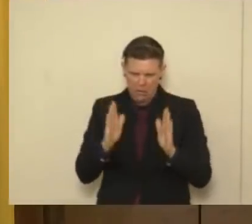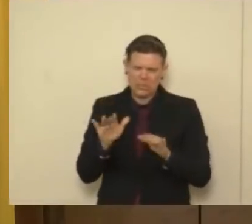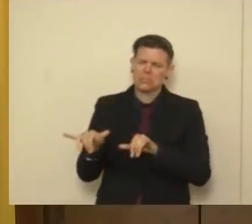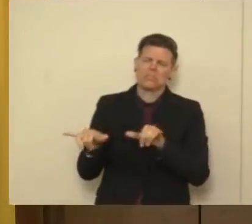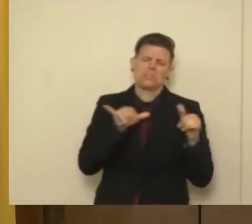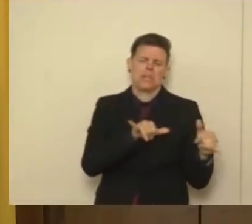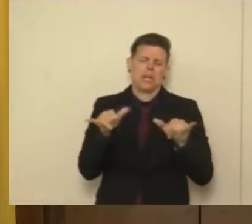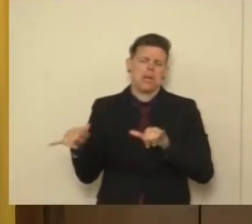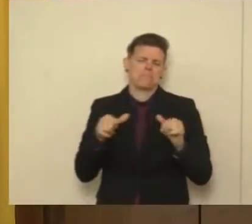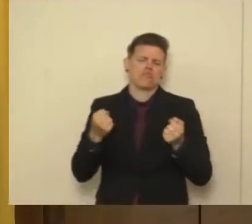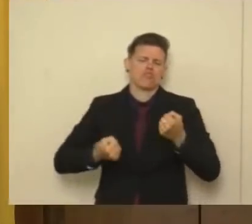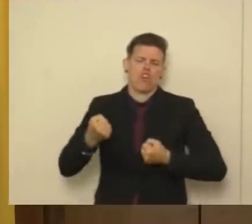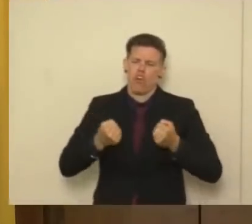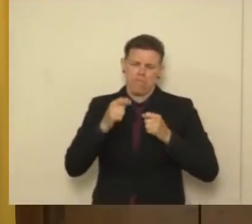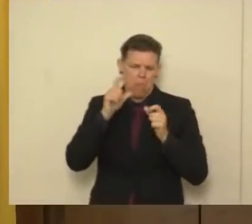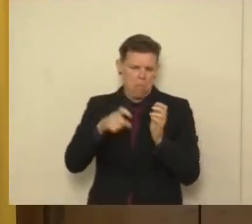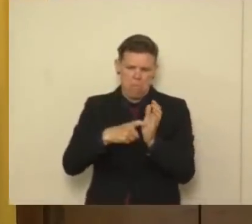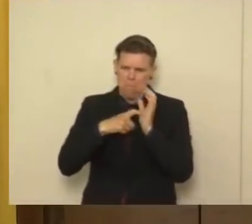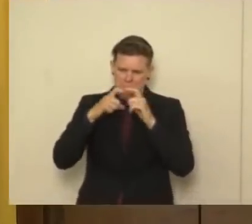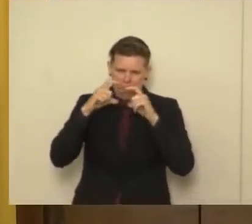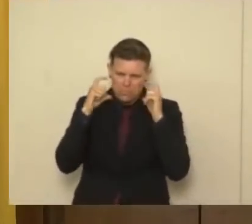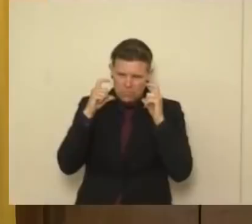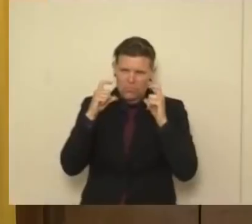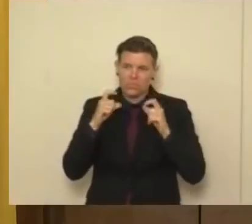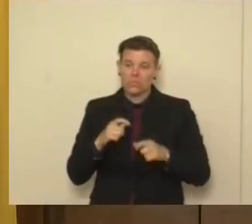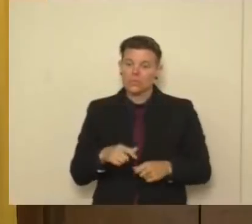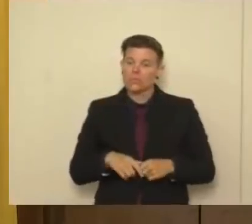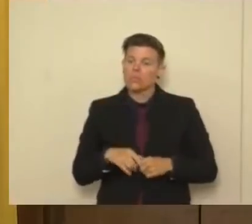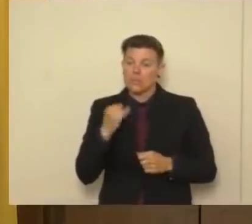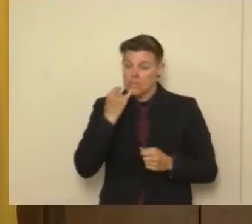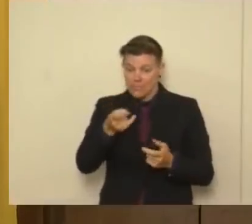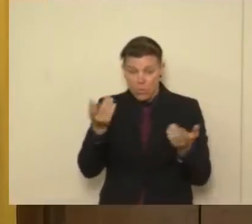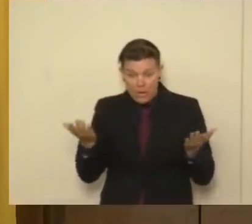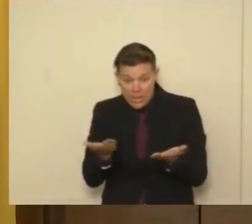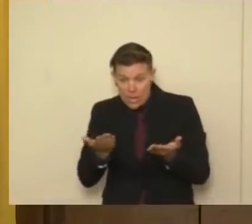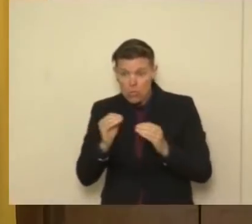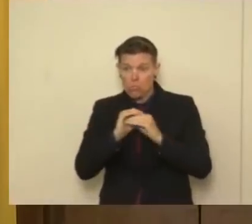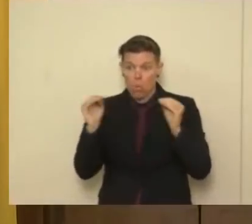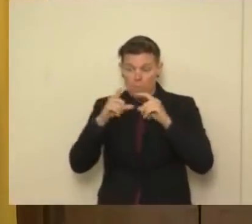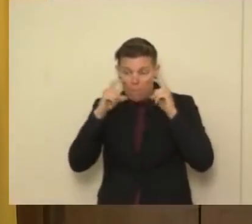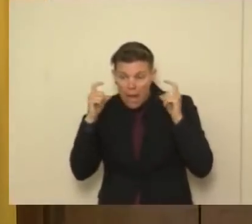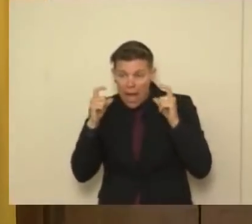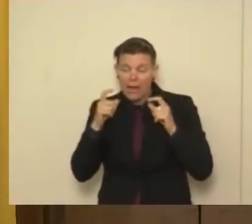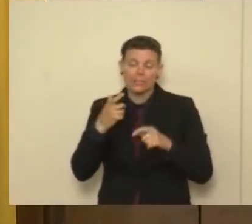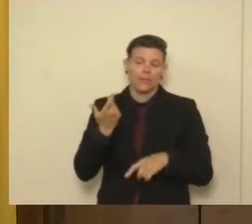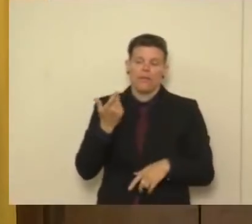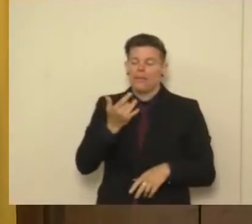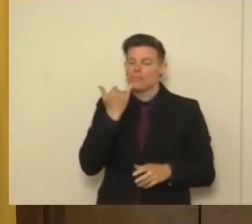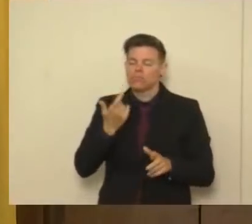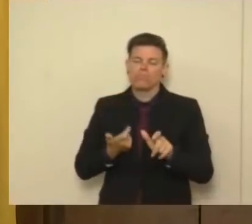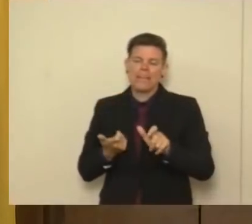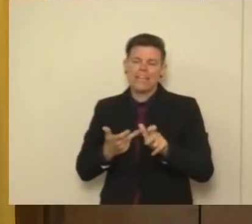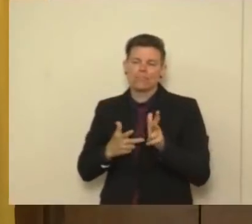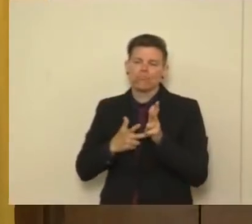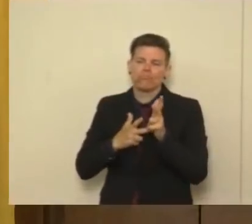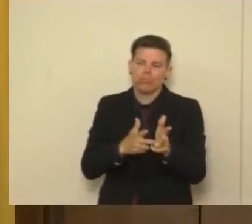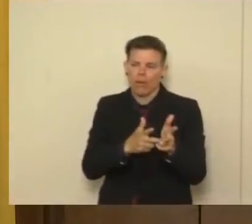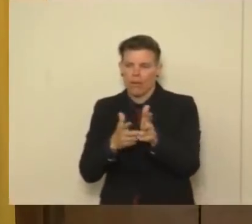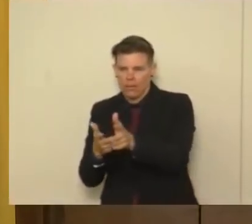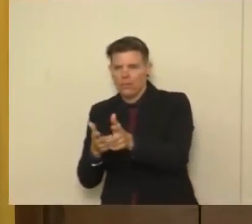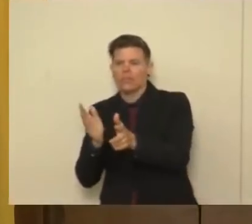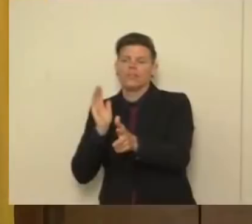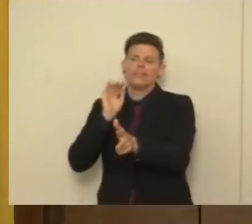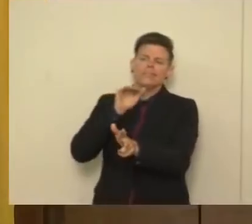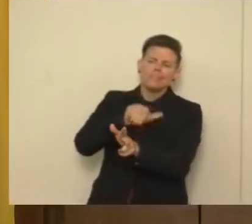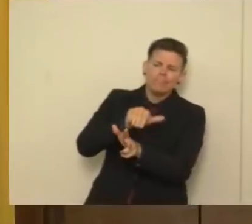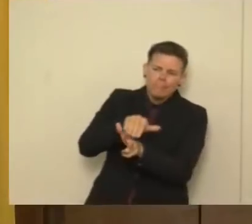but I wanted to point out that if you're here and you don't have masks and you're speeding, I mean, we're going to talk to you about all the things that you can be cited for. And if